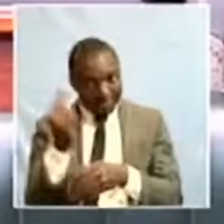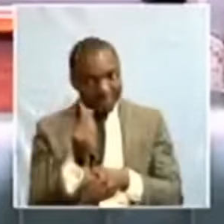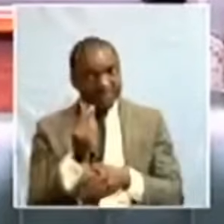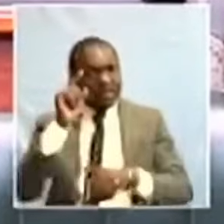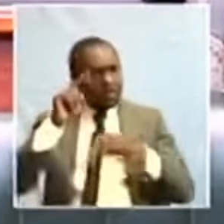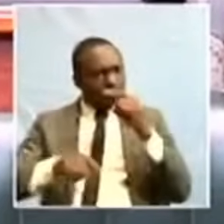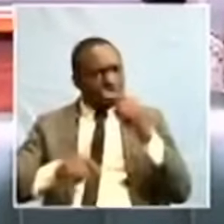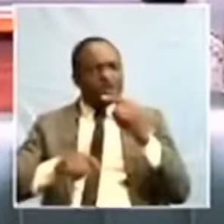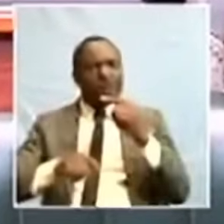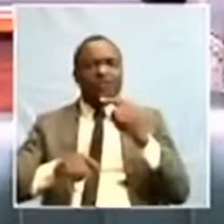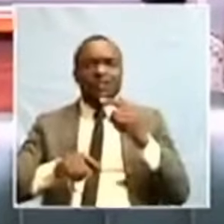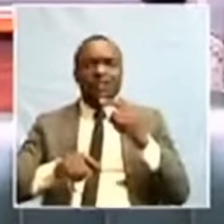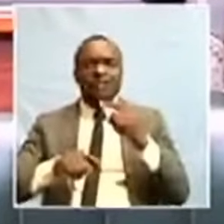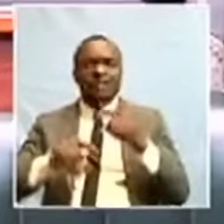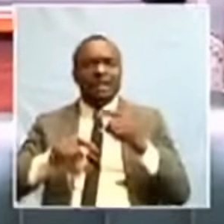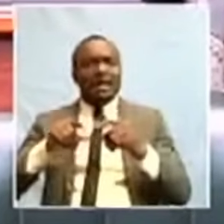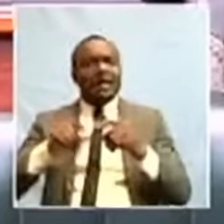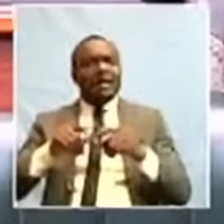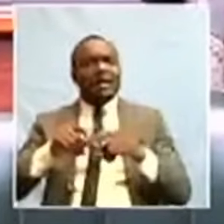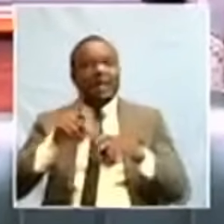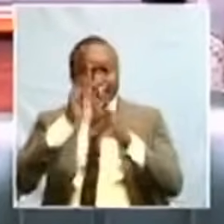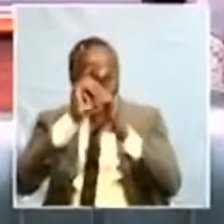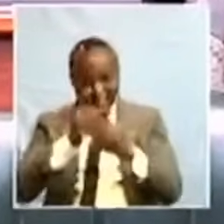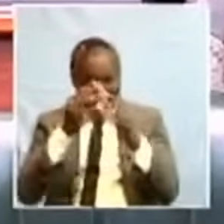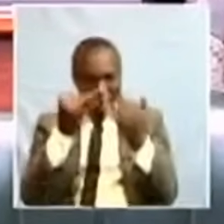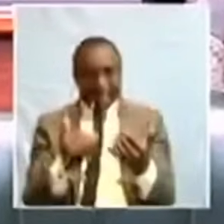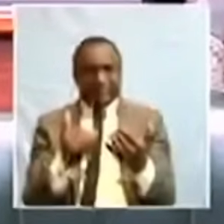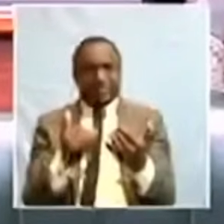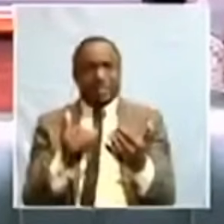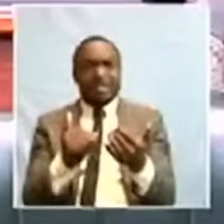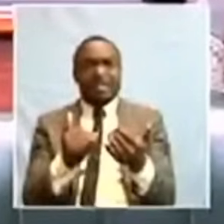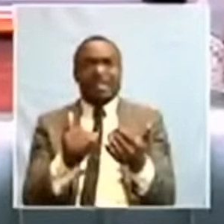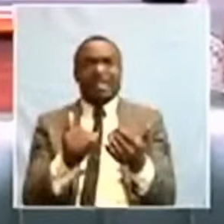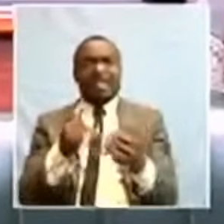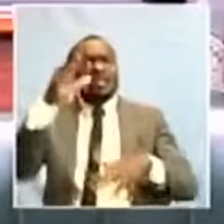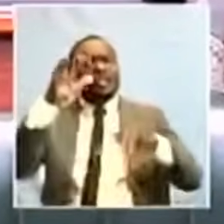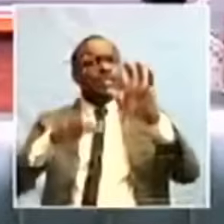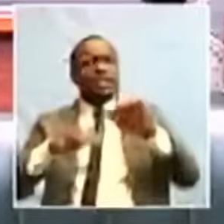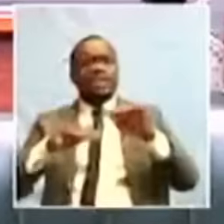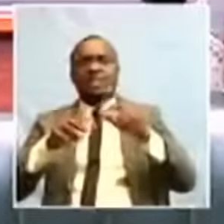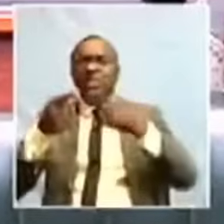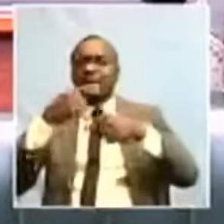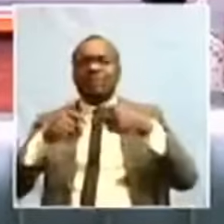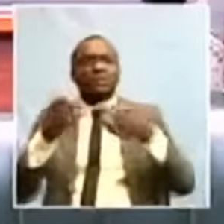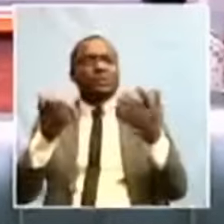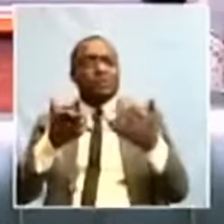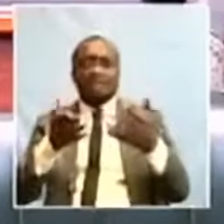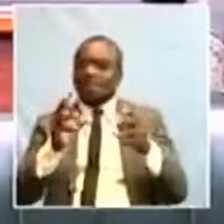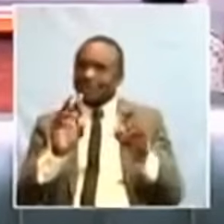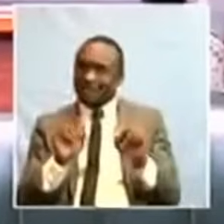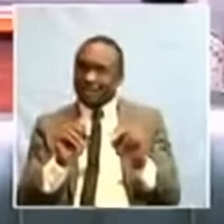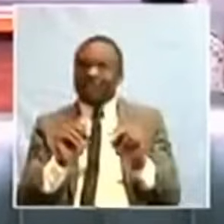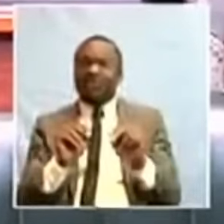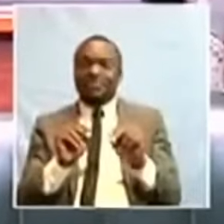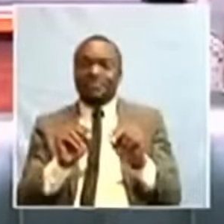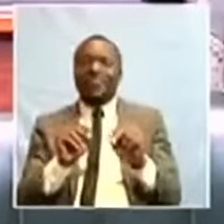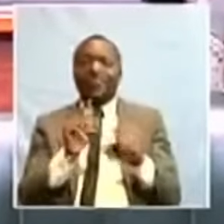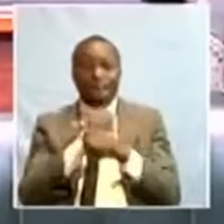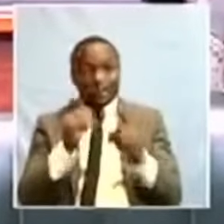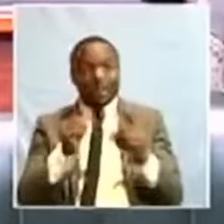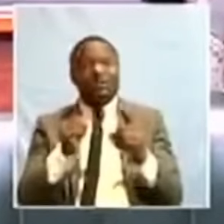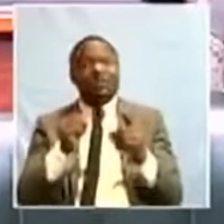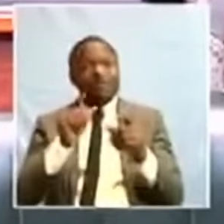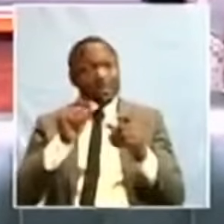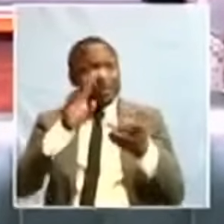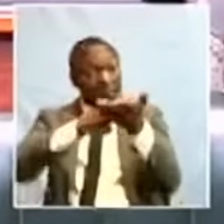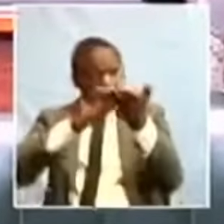can't be conclusive now that there will be no rain, it's a drought. Unfortunately, we have this period. But we are still